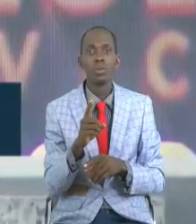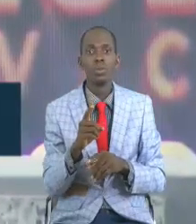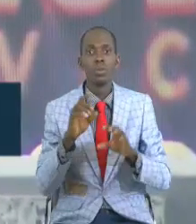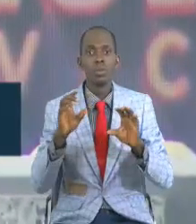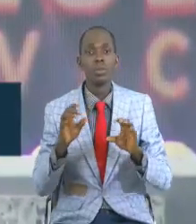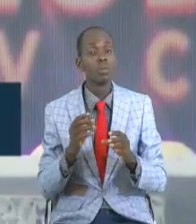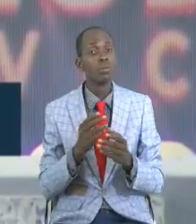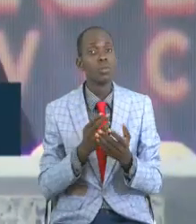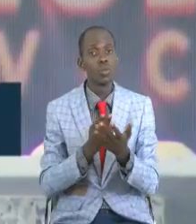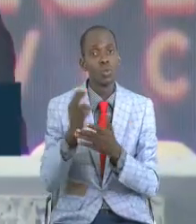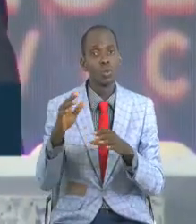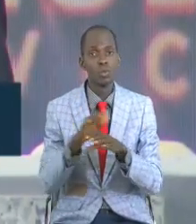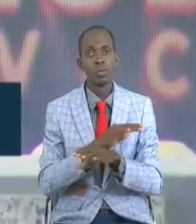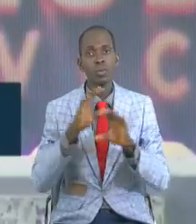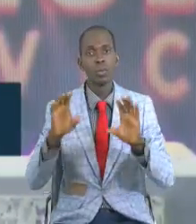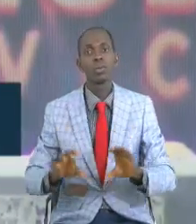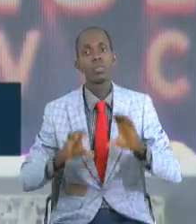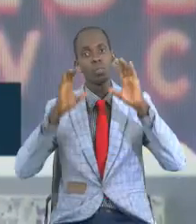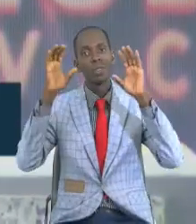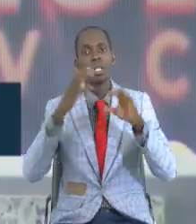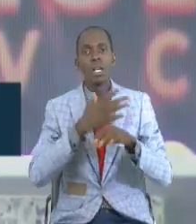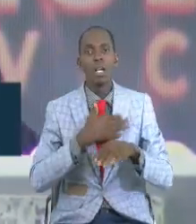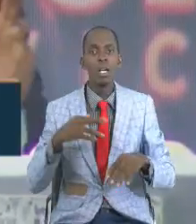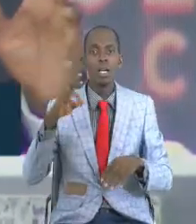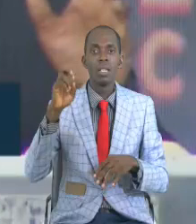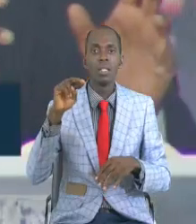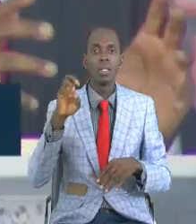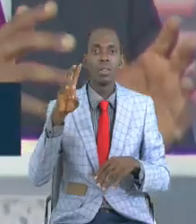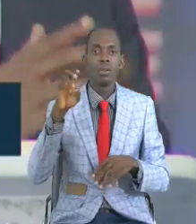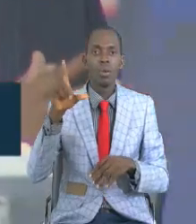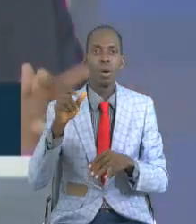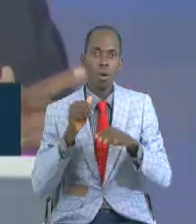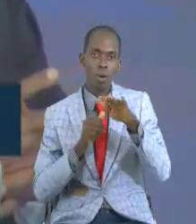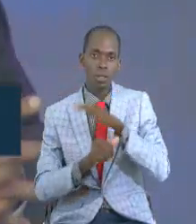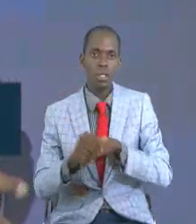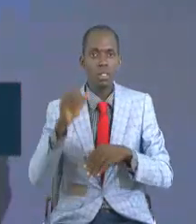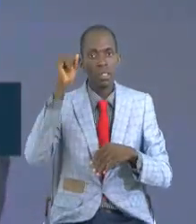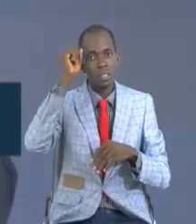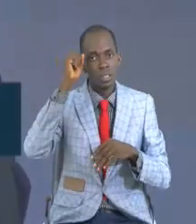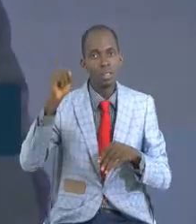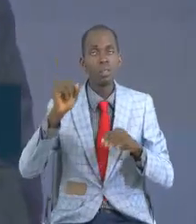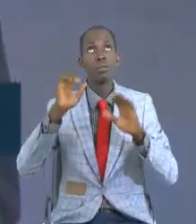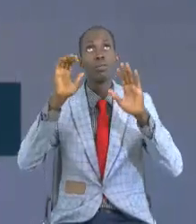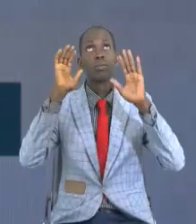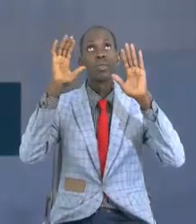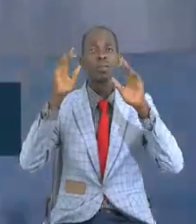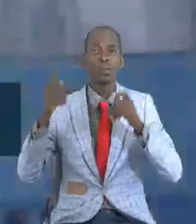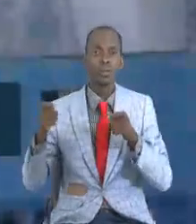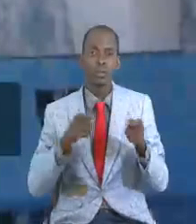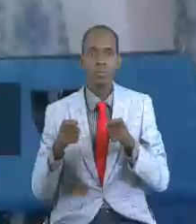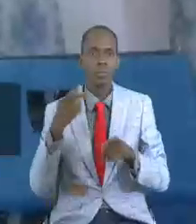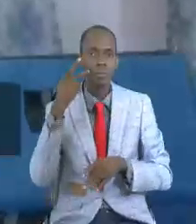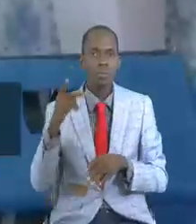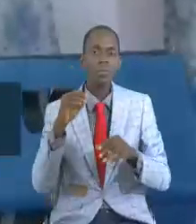truthful consecration and renewal under his supreme reign. We come to Hebrews